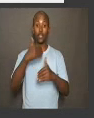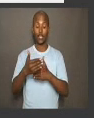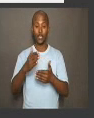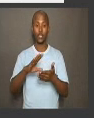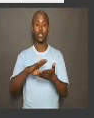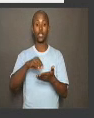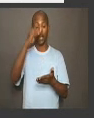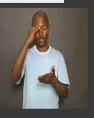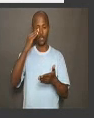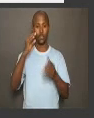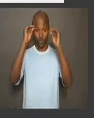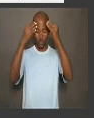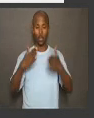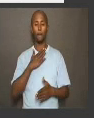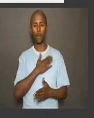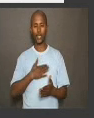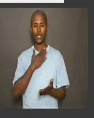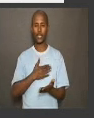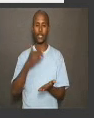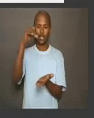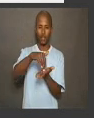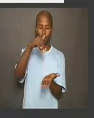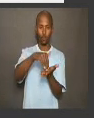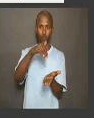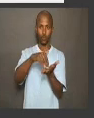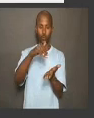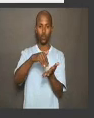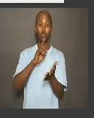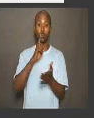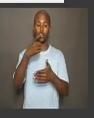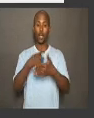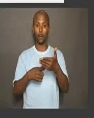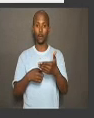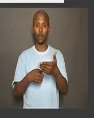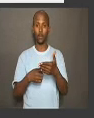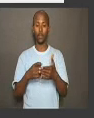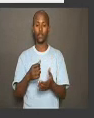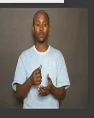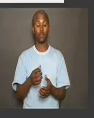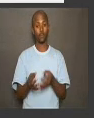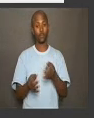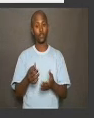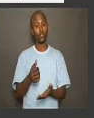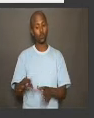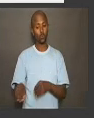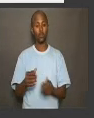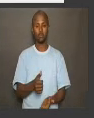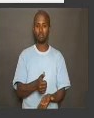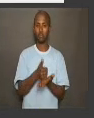teacher, please review the truth tables and help the students with any trouble they might be